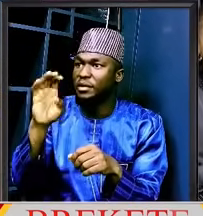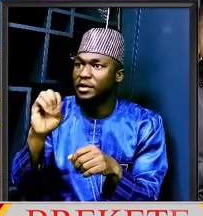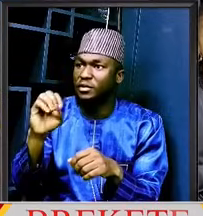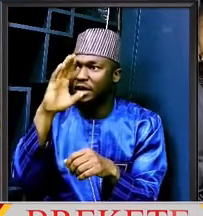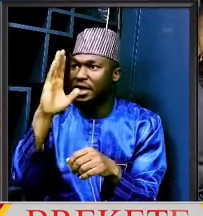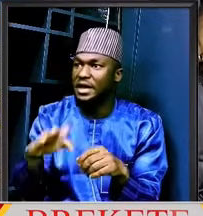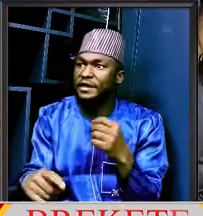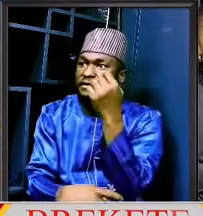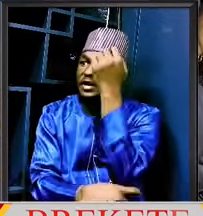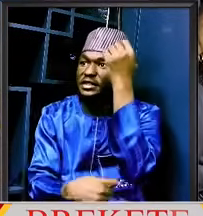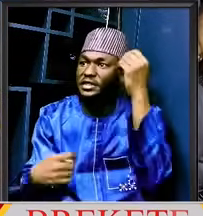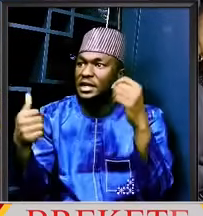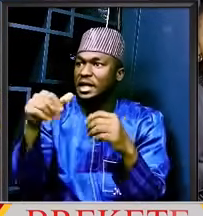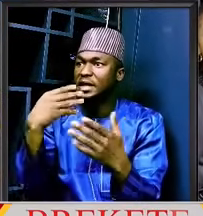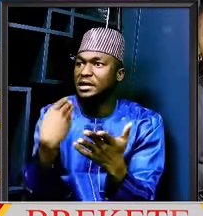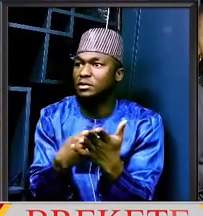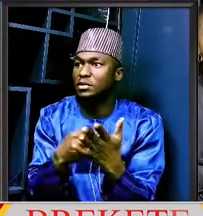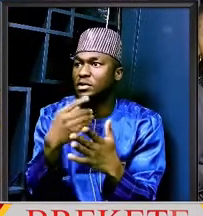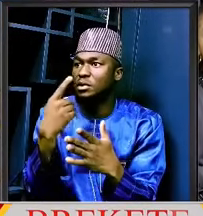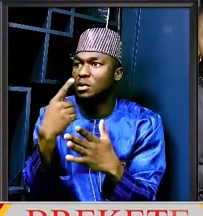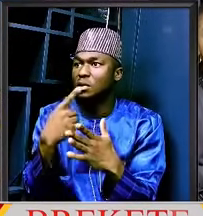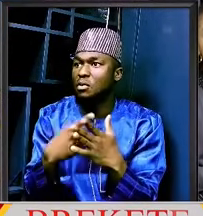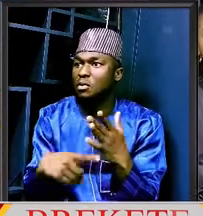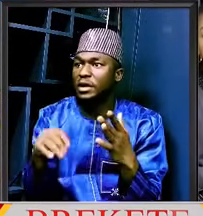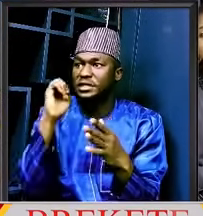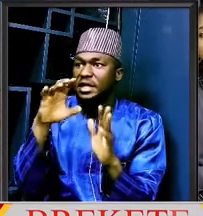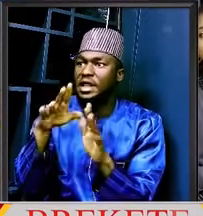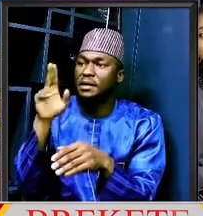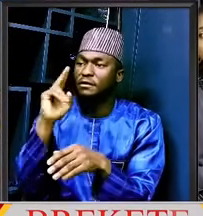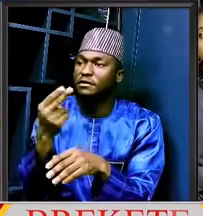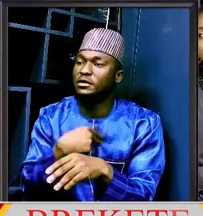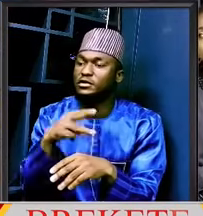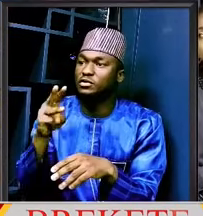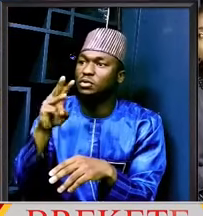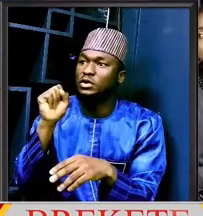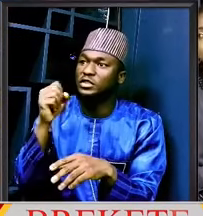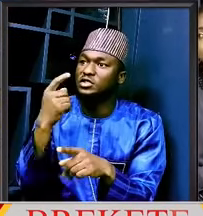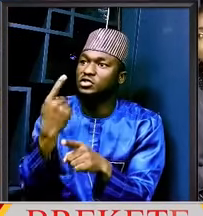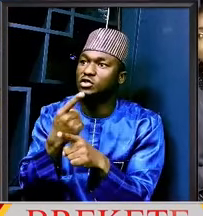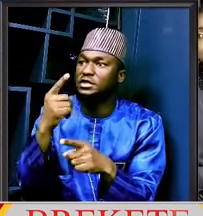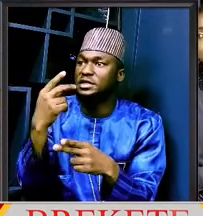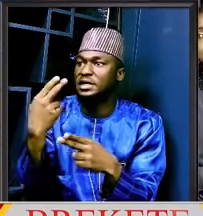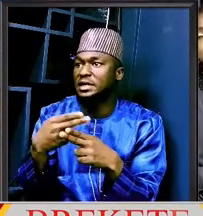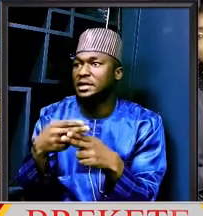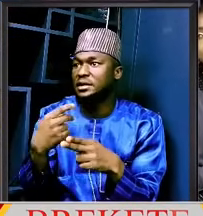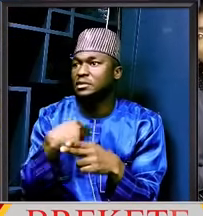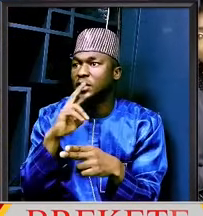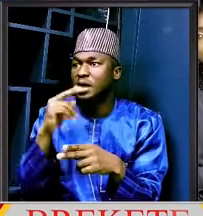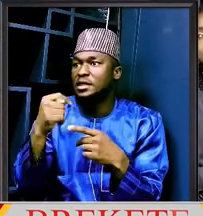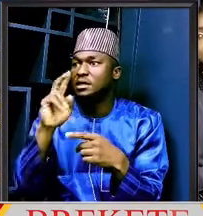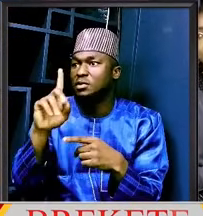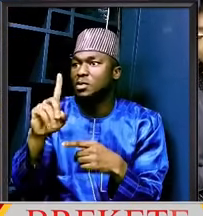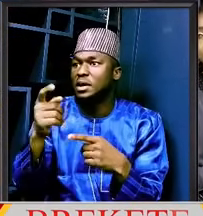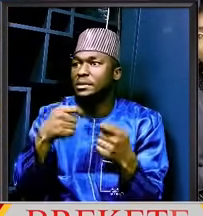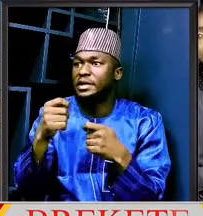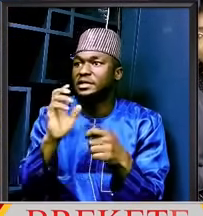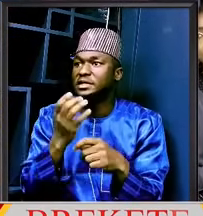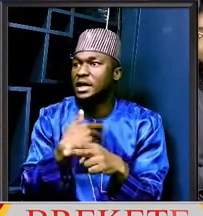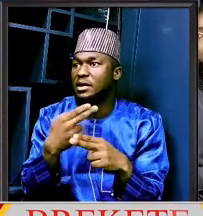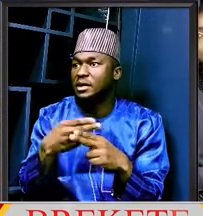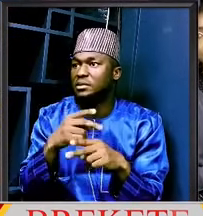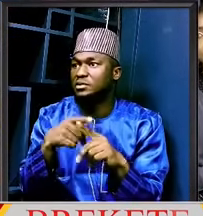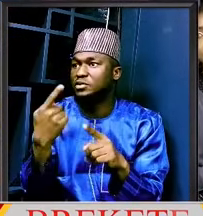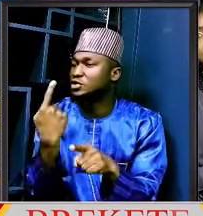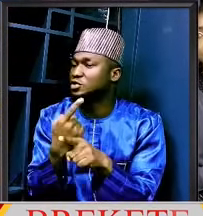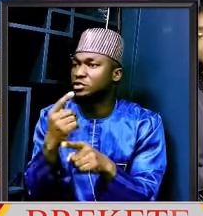He did not steal any money. The only thing he left for us was a name. So we are the ones managing ourselves. He only left that good